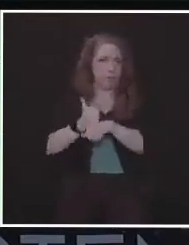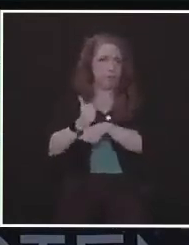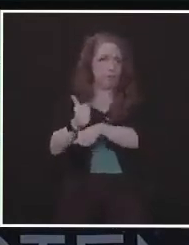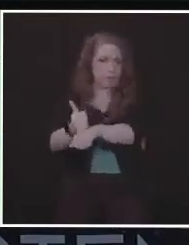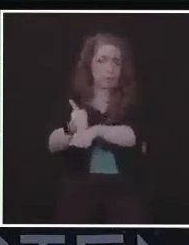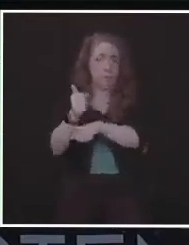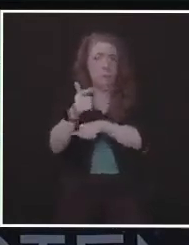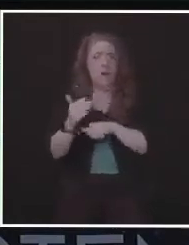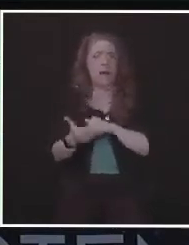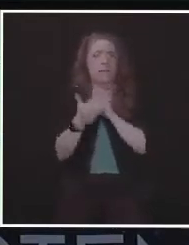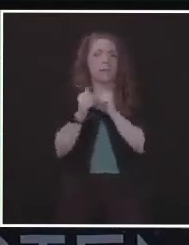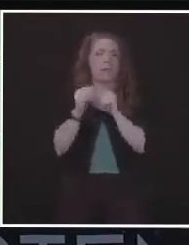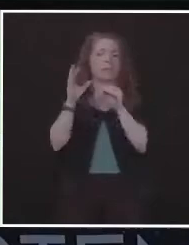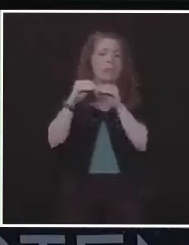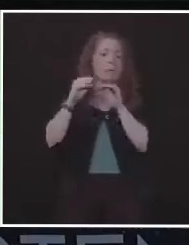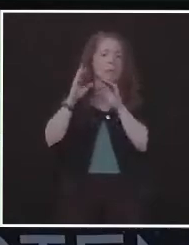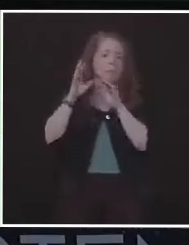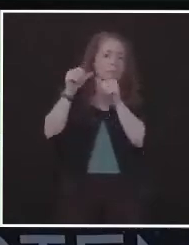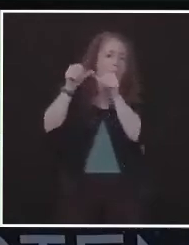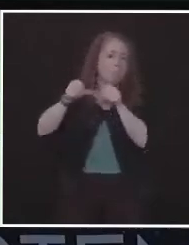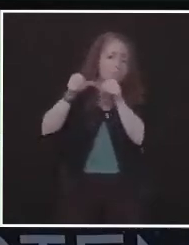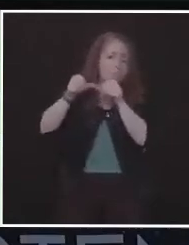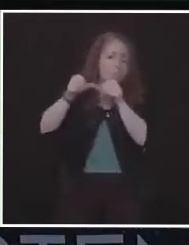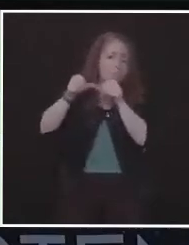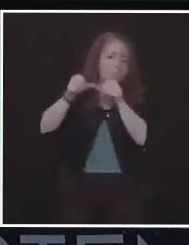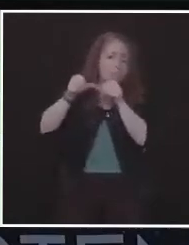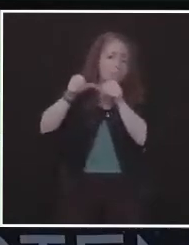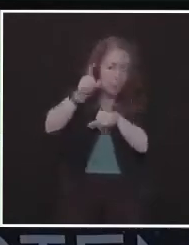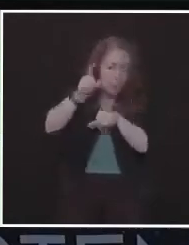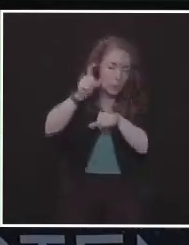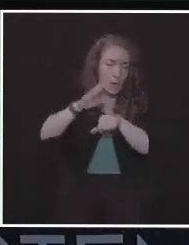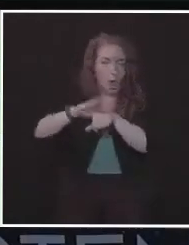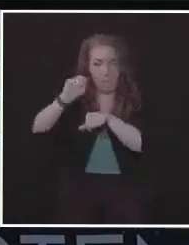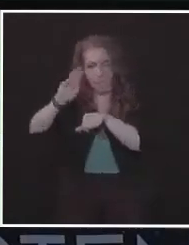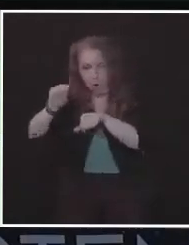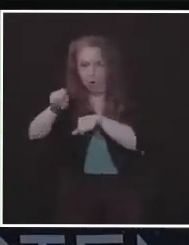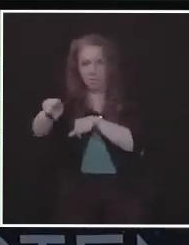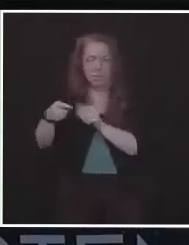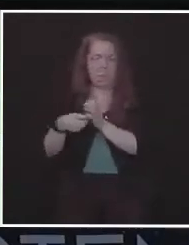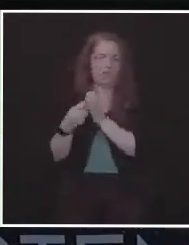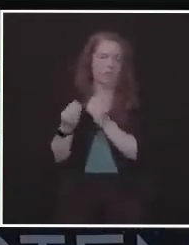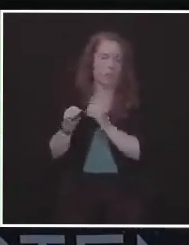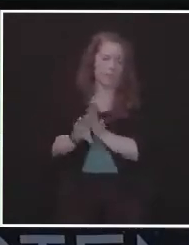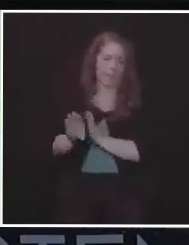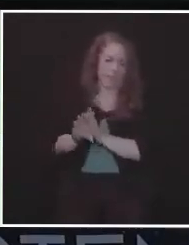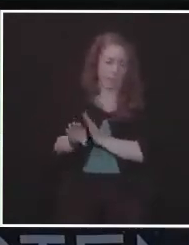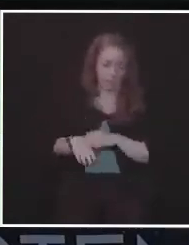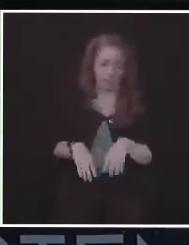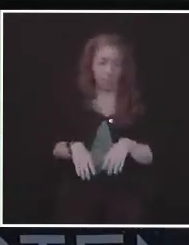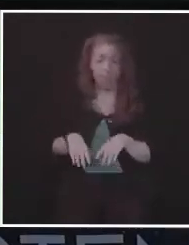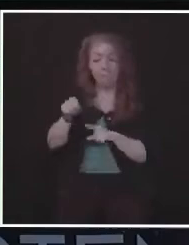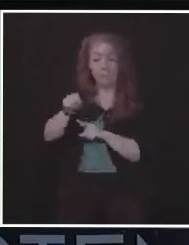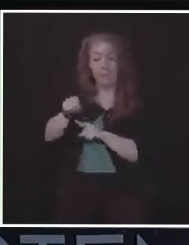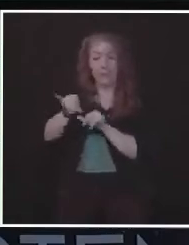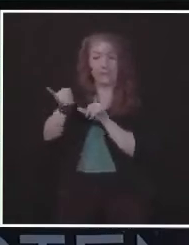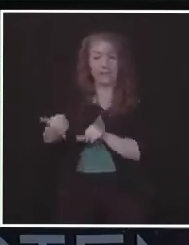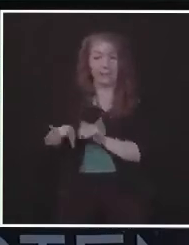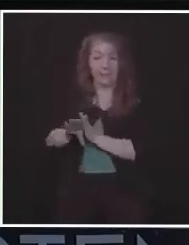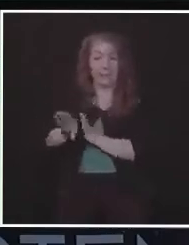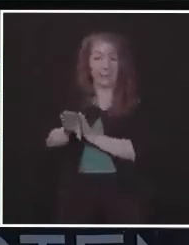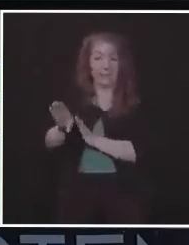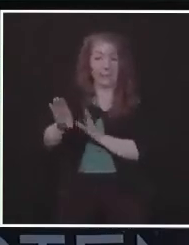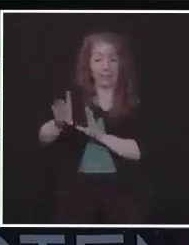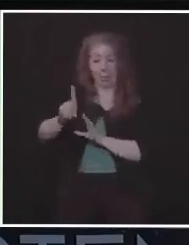require development. The Exploration Systems Development Directorate will own that architecture for Moon to